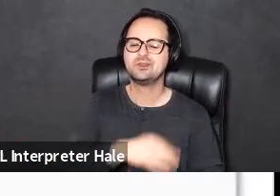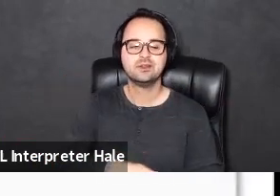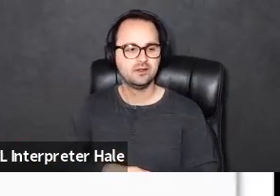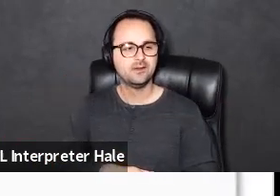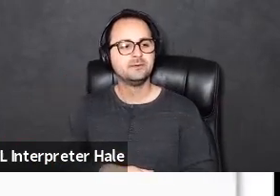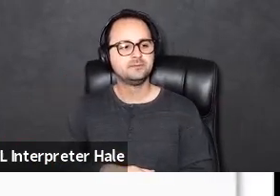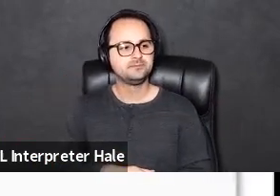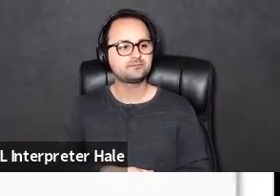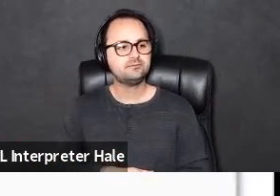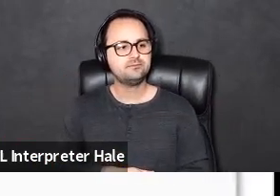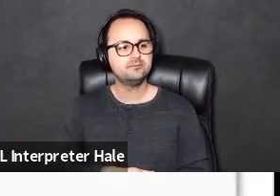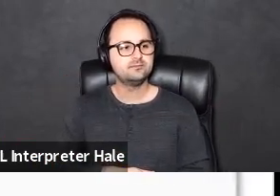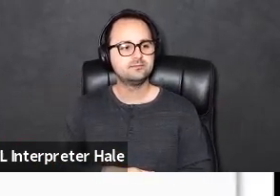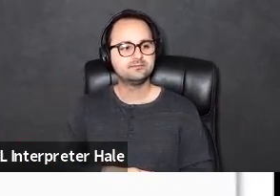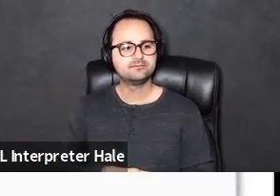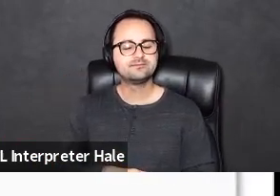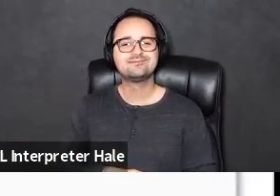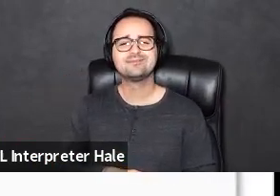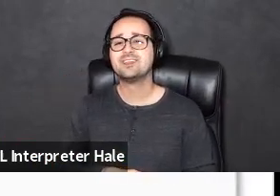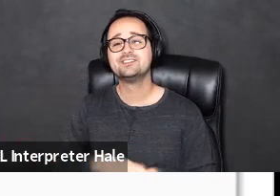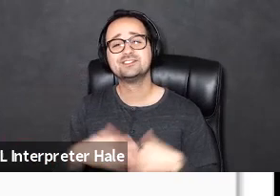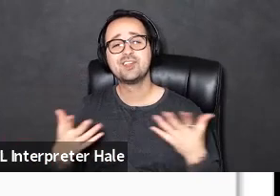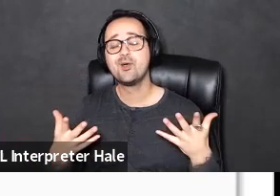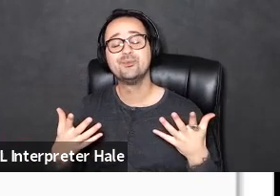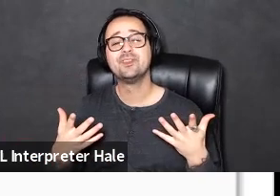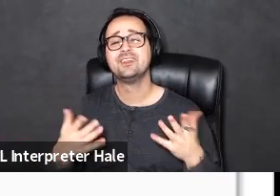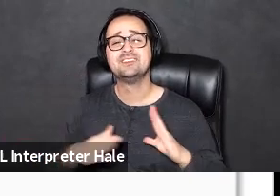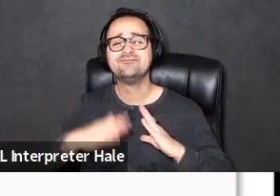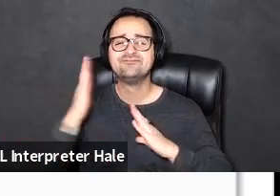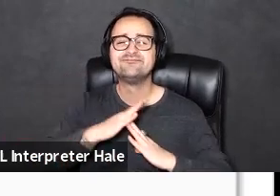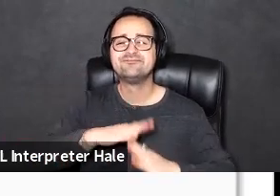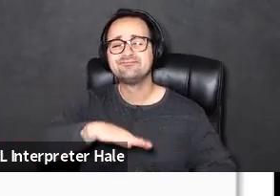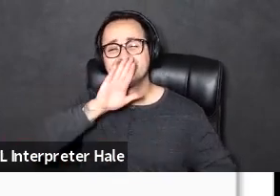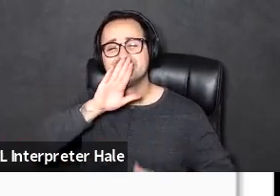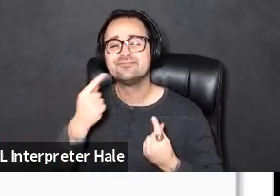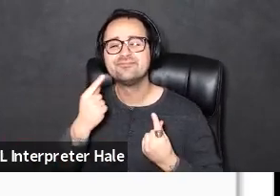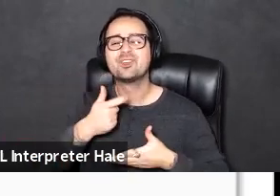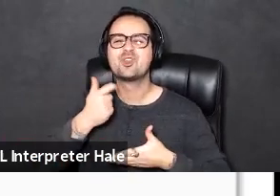So what's the, you know, really the biggest hurdle is probably